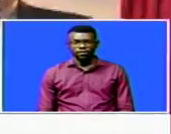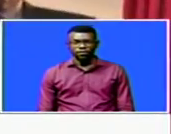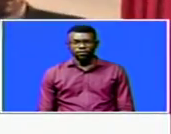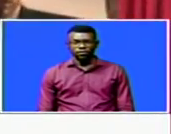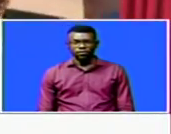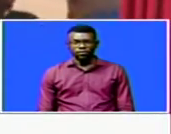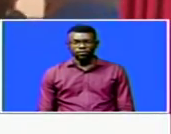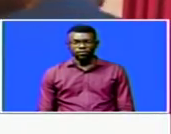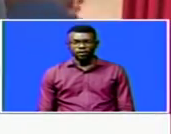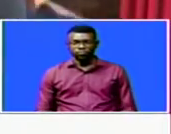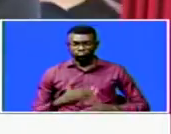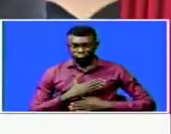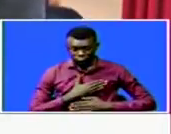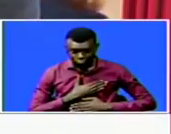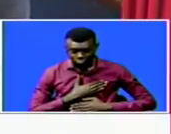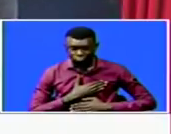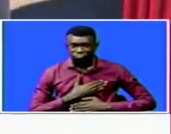Your Excellency,